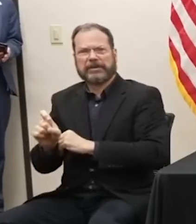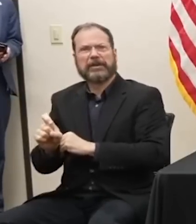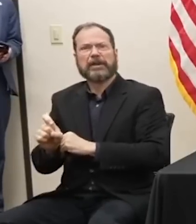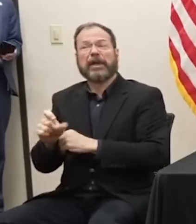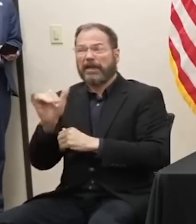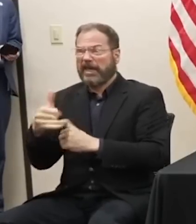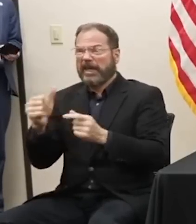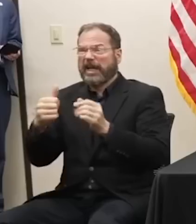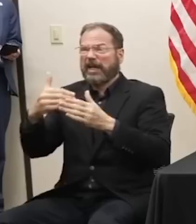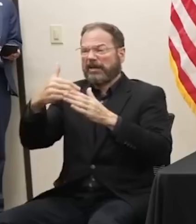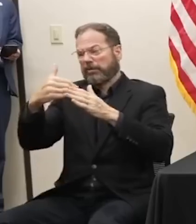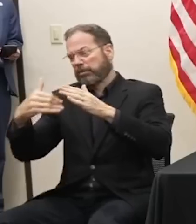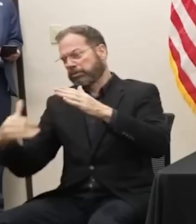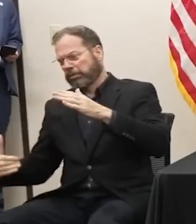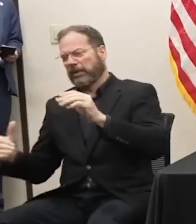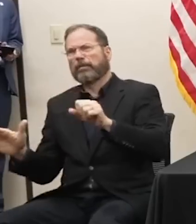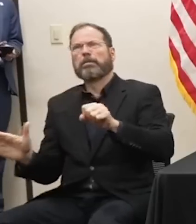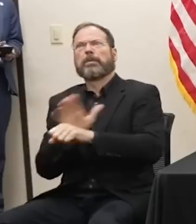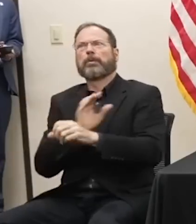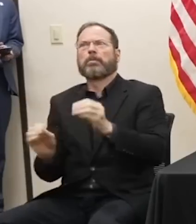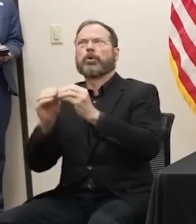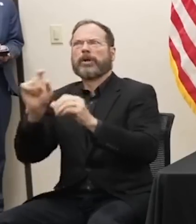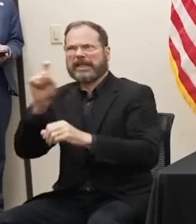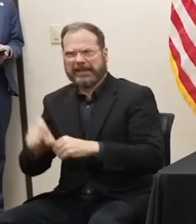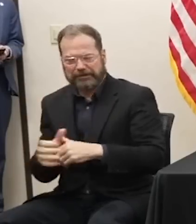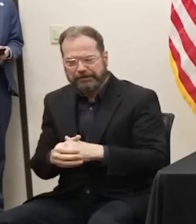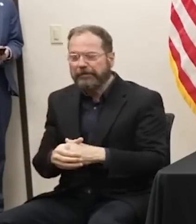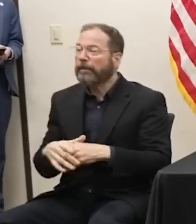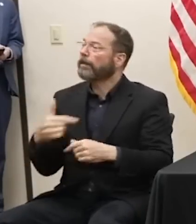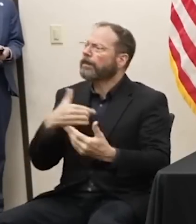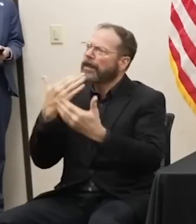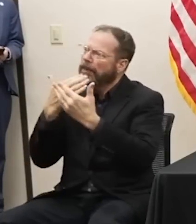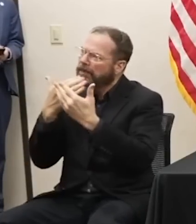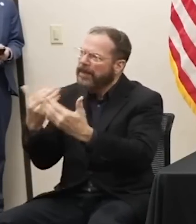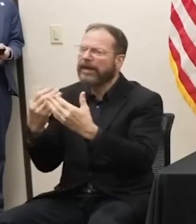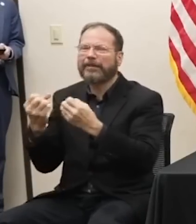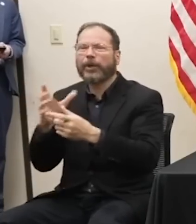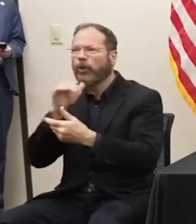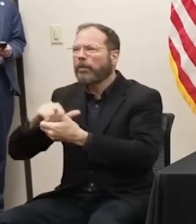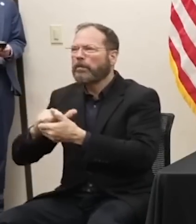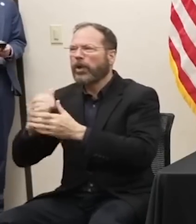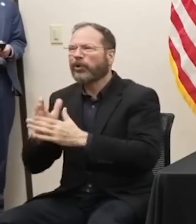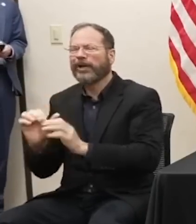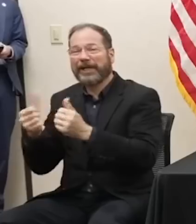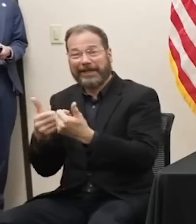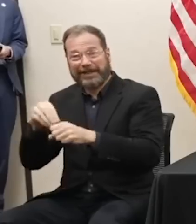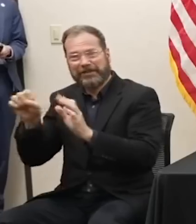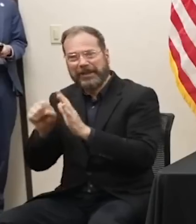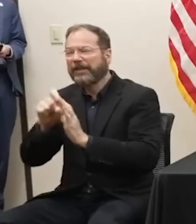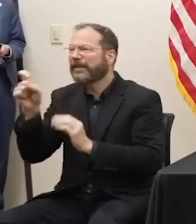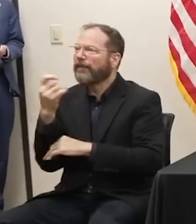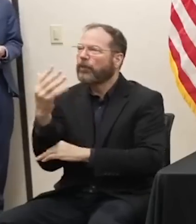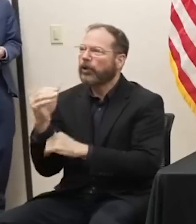to grow as this event continues. I also want to thank many of our partner agencies in the state, the Texas